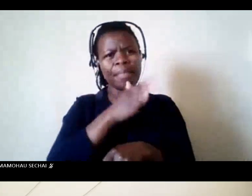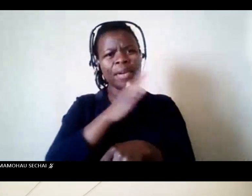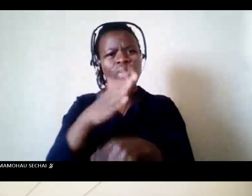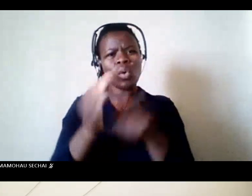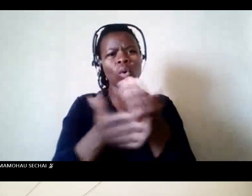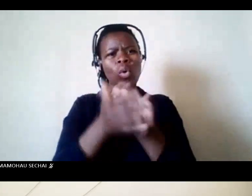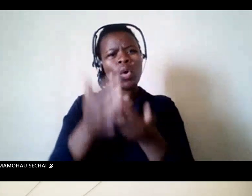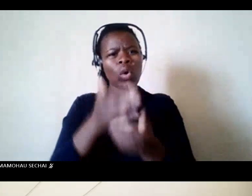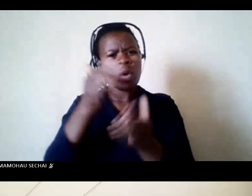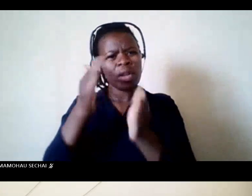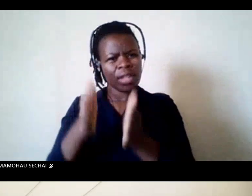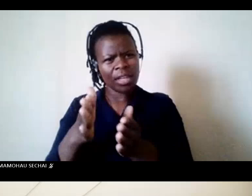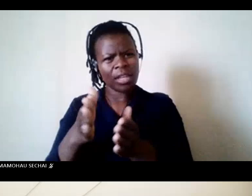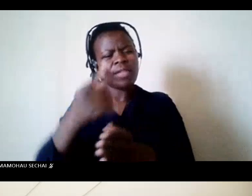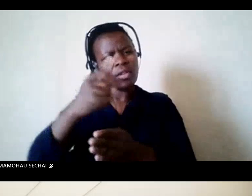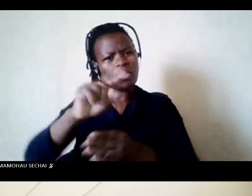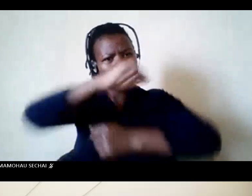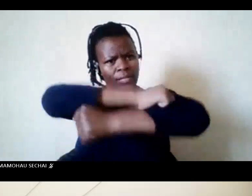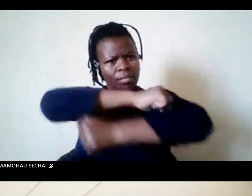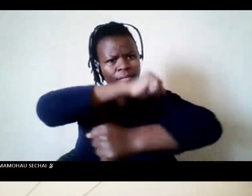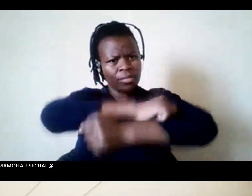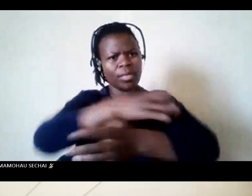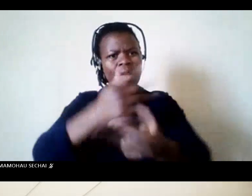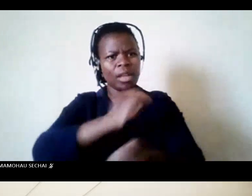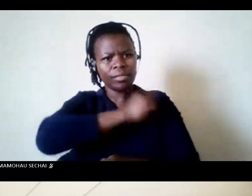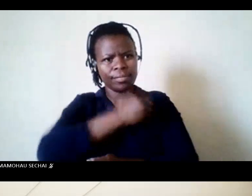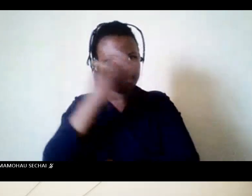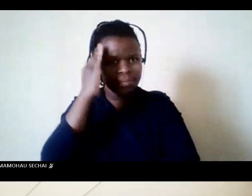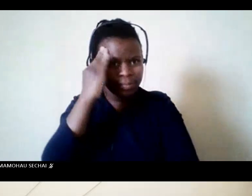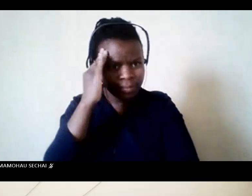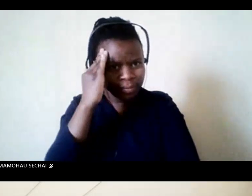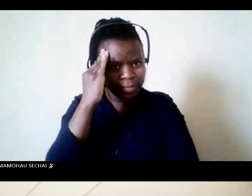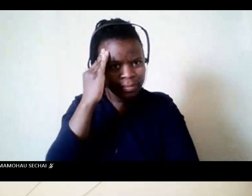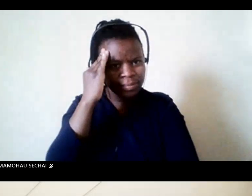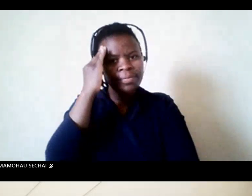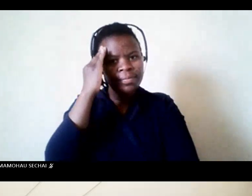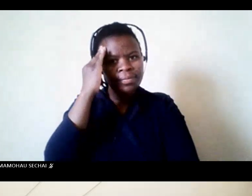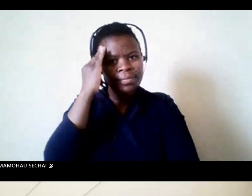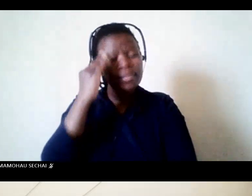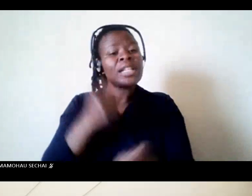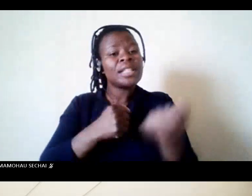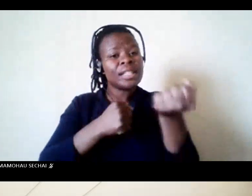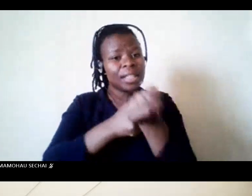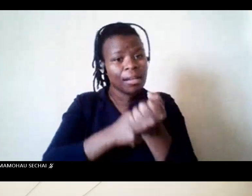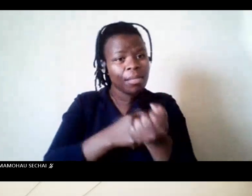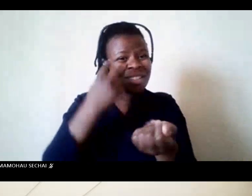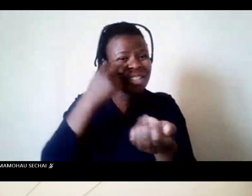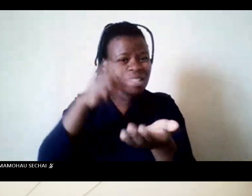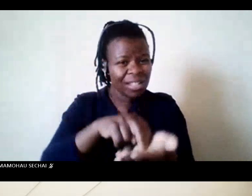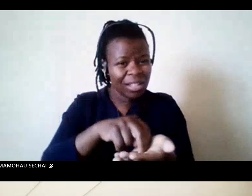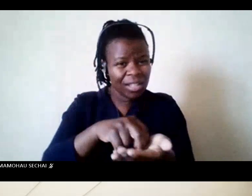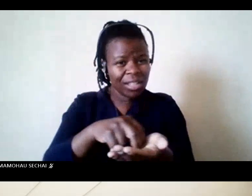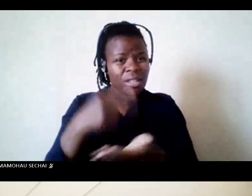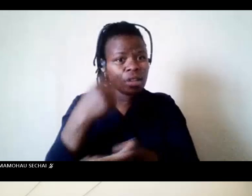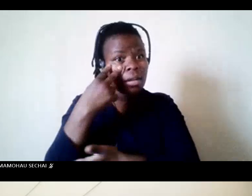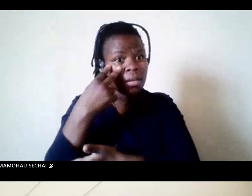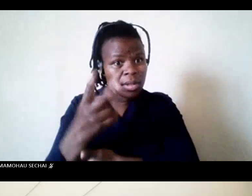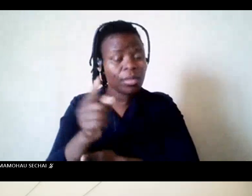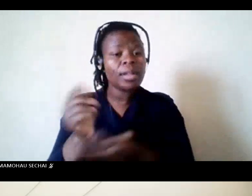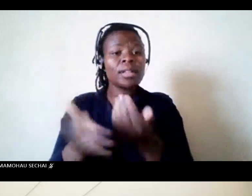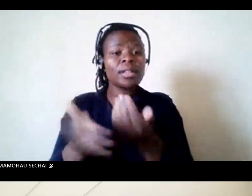with severe, and we're talking primary caregivers, with type of support that they require, they usually looked to the caregivers at